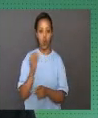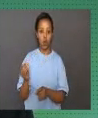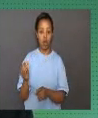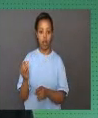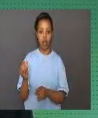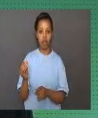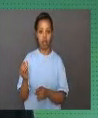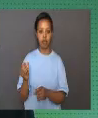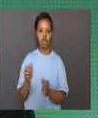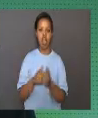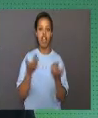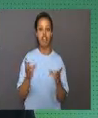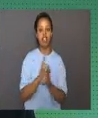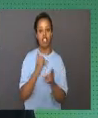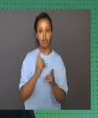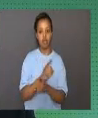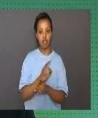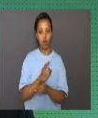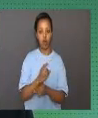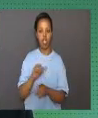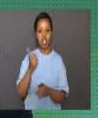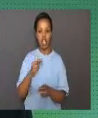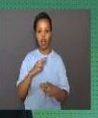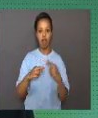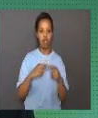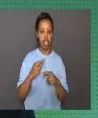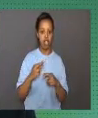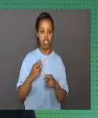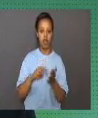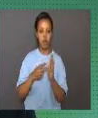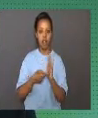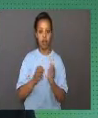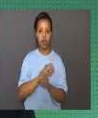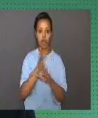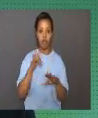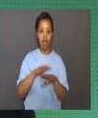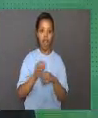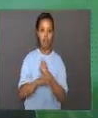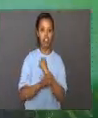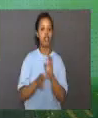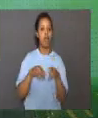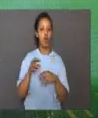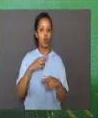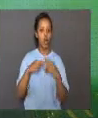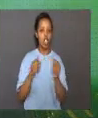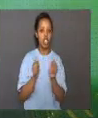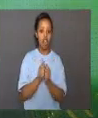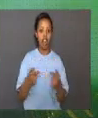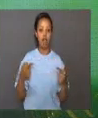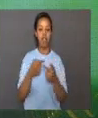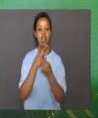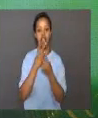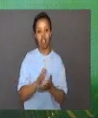chloroplast and how they are related to the light-dependent reactions.